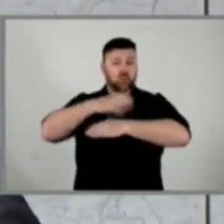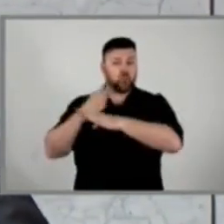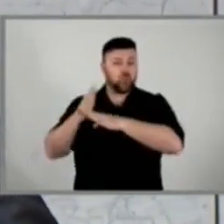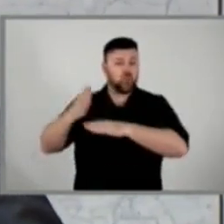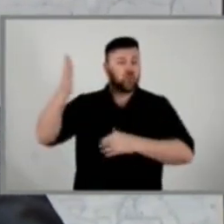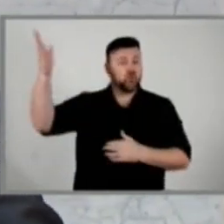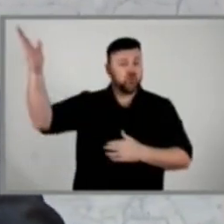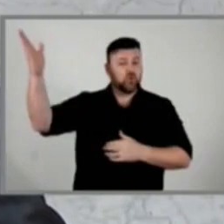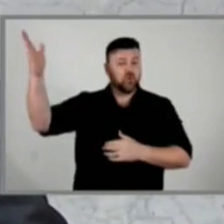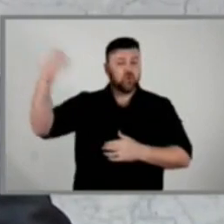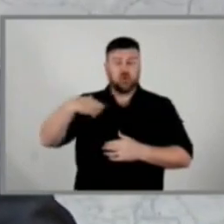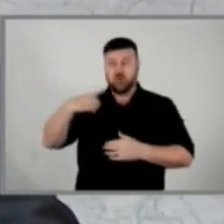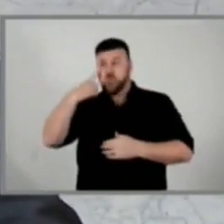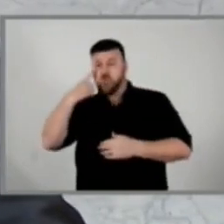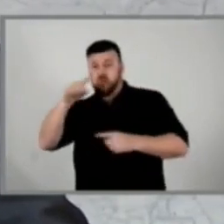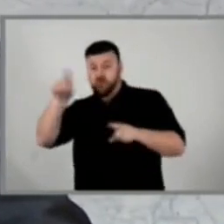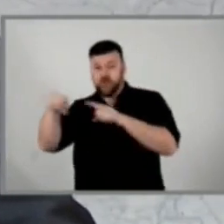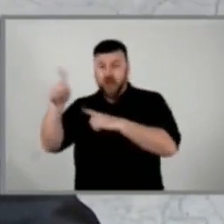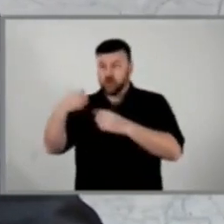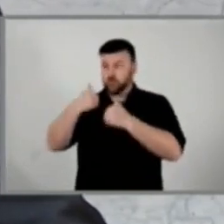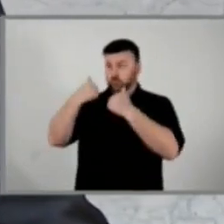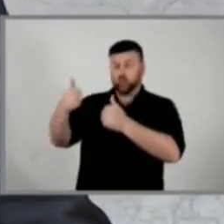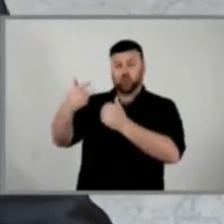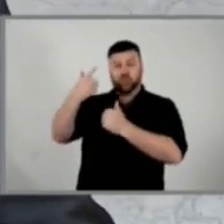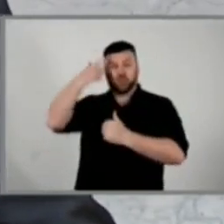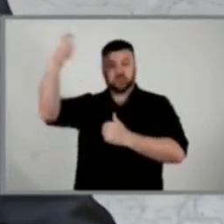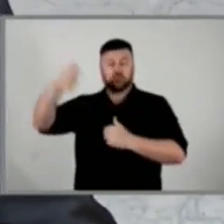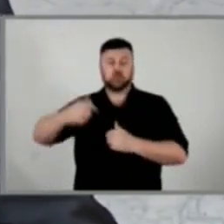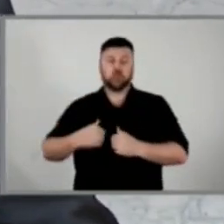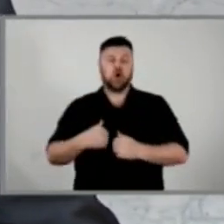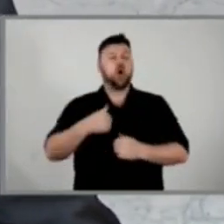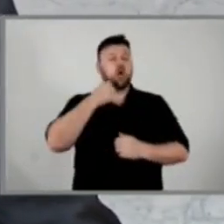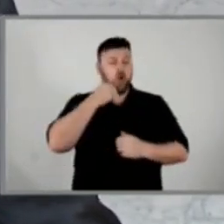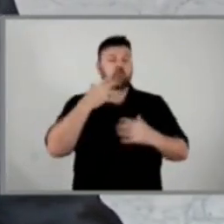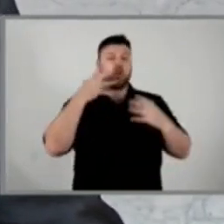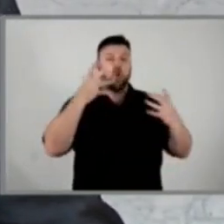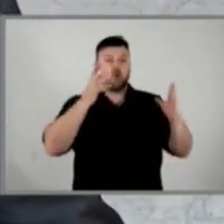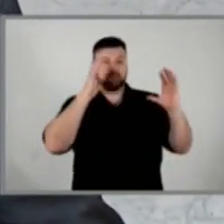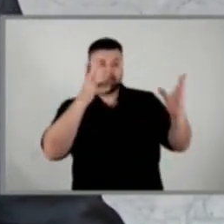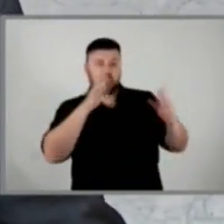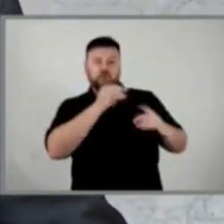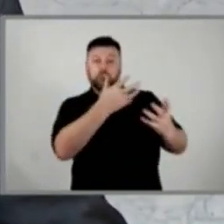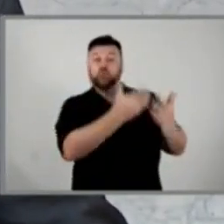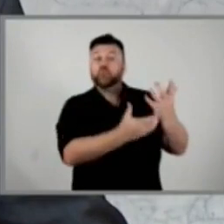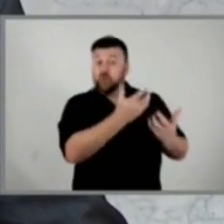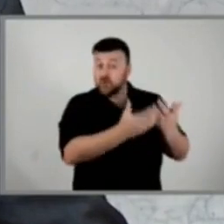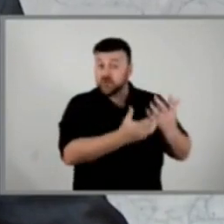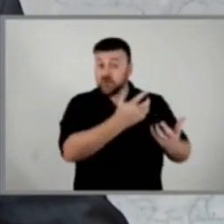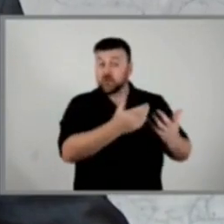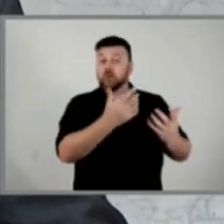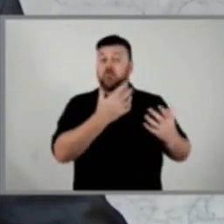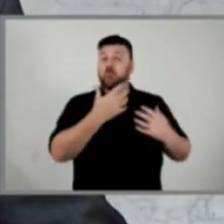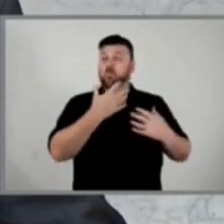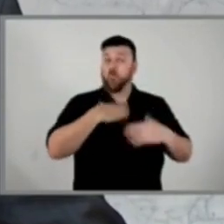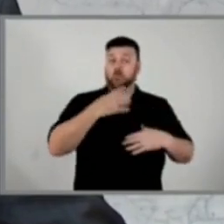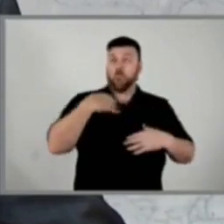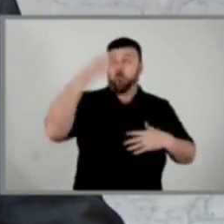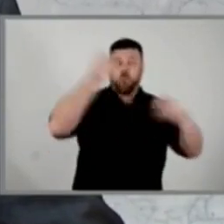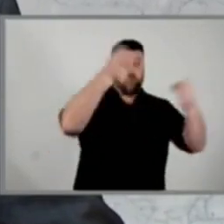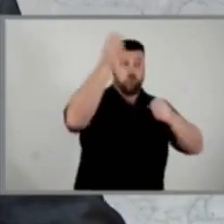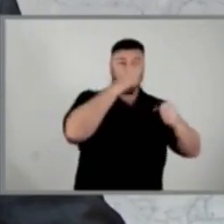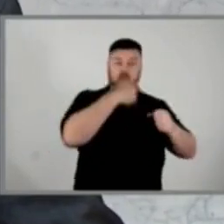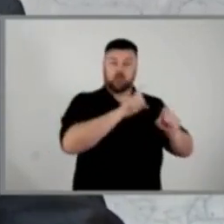well. That's a good initiative. I know there's a lot of interest from universities to look at on-campus quarantine.